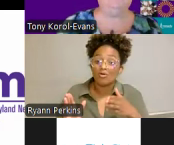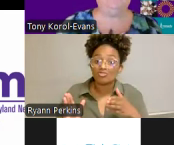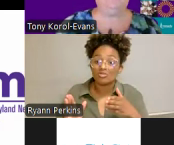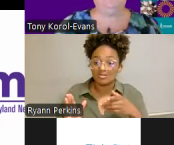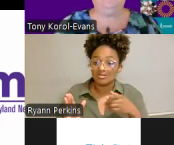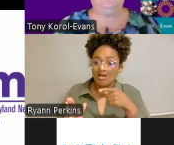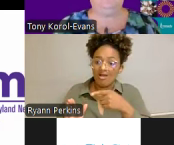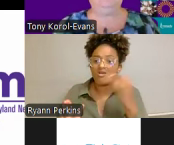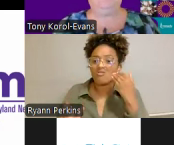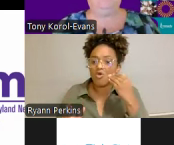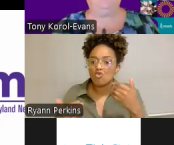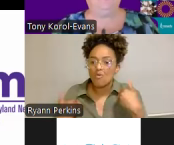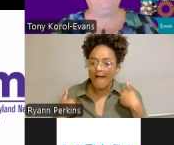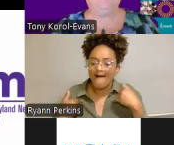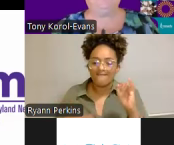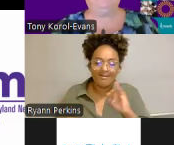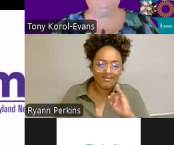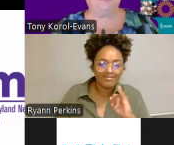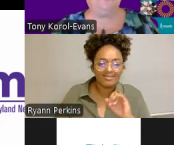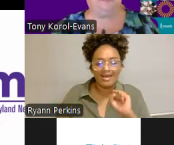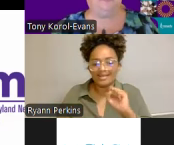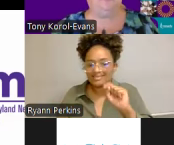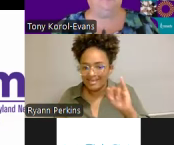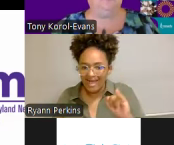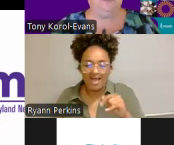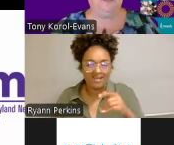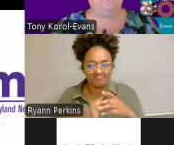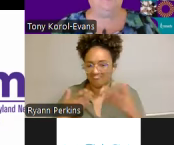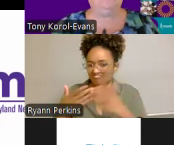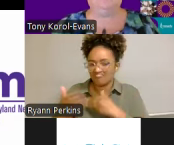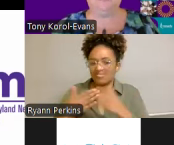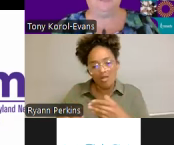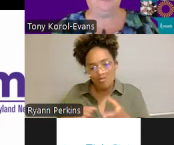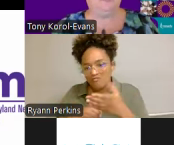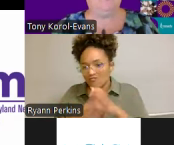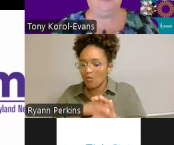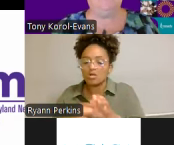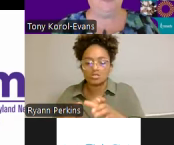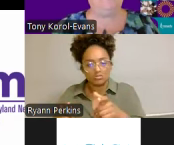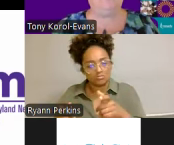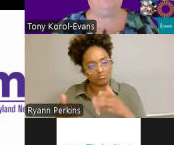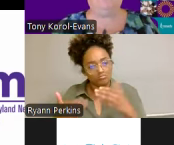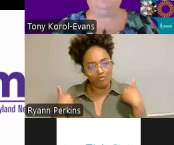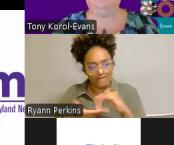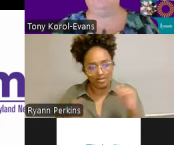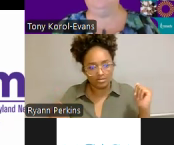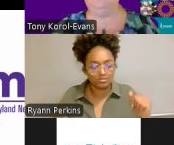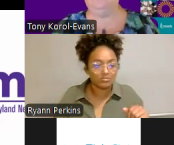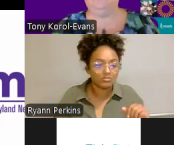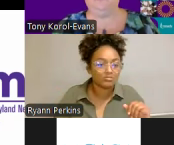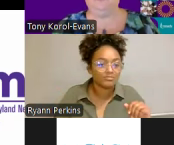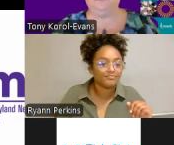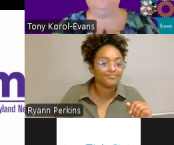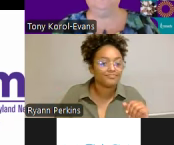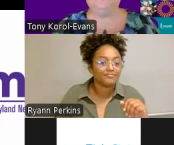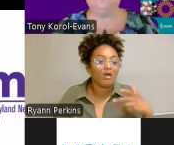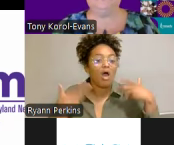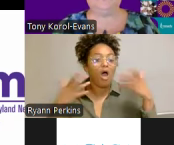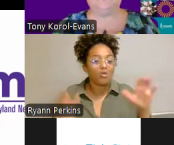STI. Unwanted sexual touching. And then, of course, any unwanted vaginal, oral, or anal